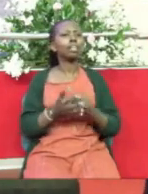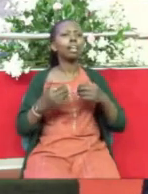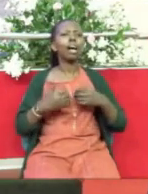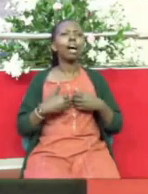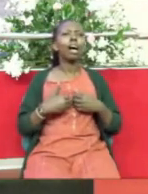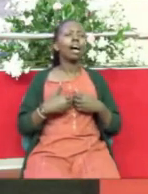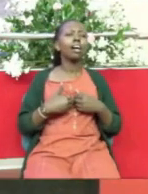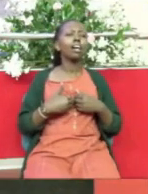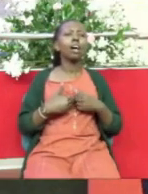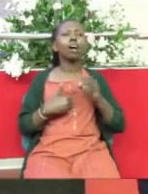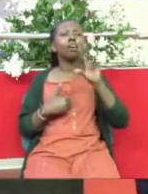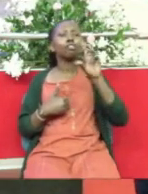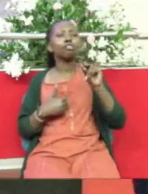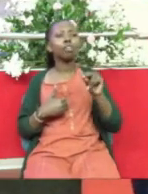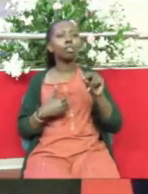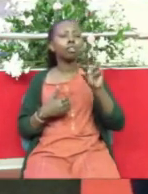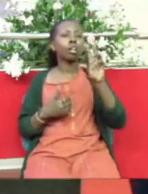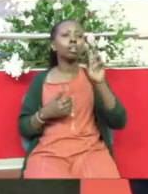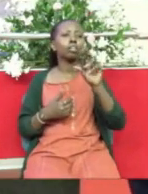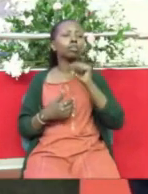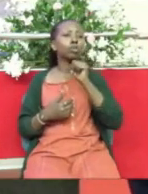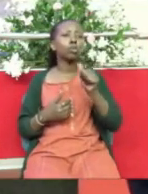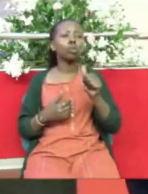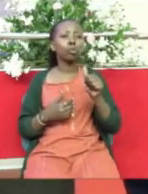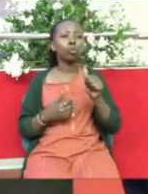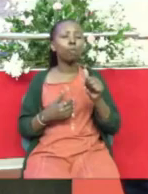no vacancy for you or for me.